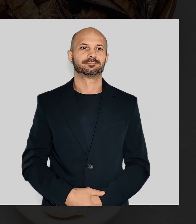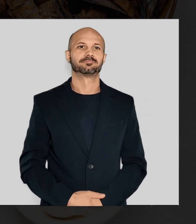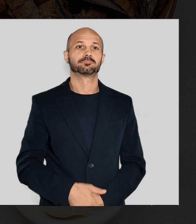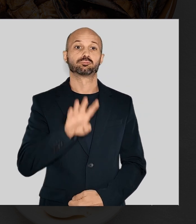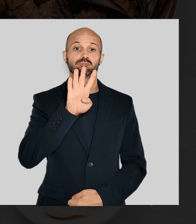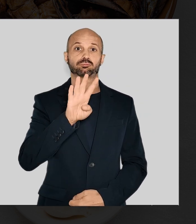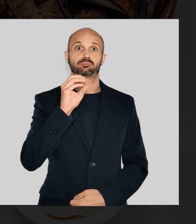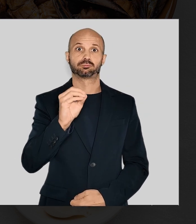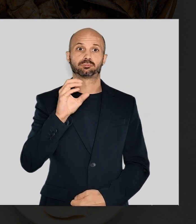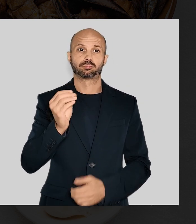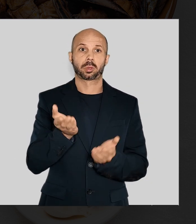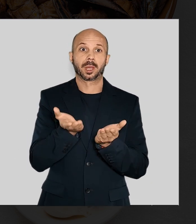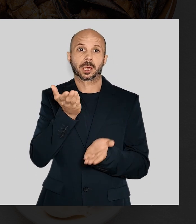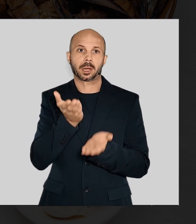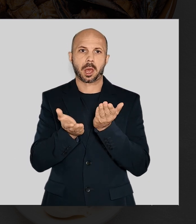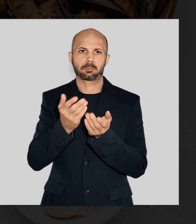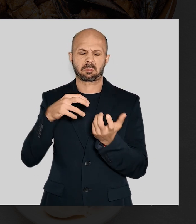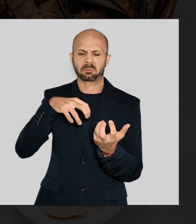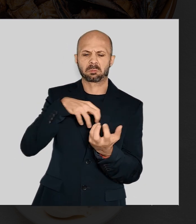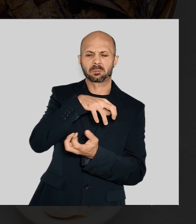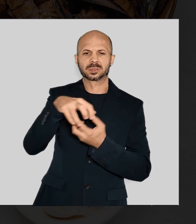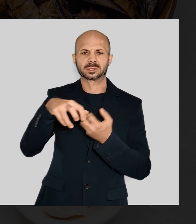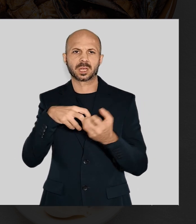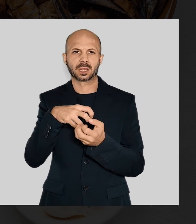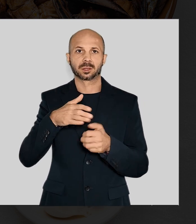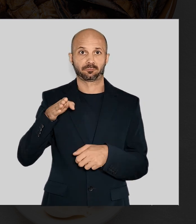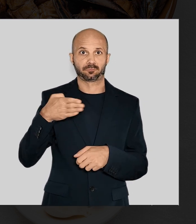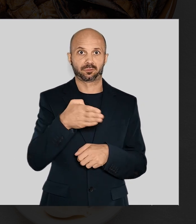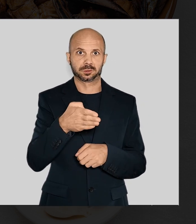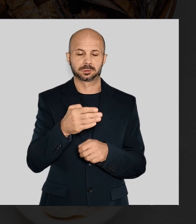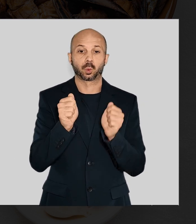400 grams of mixed fish with bones,